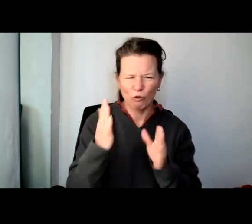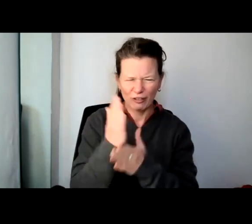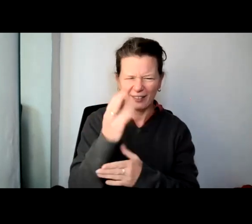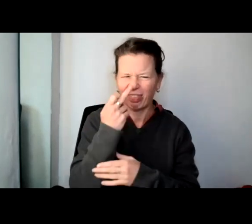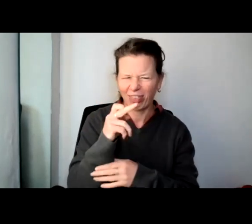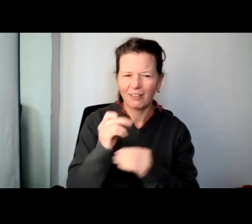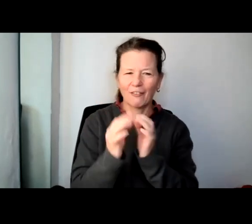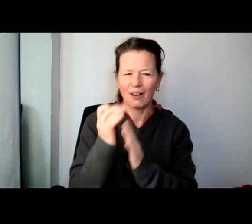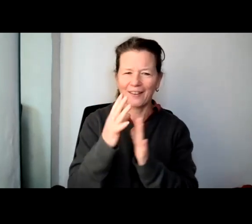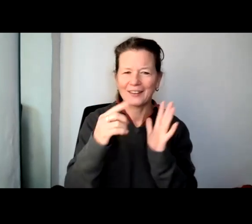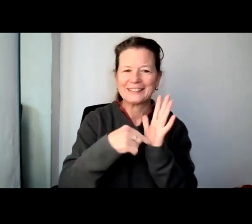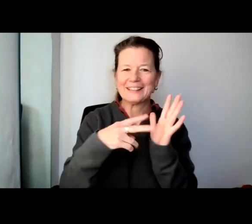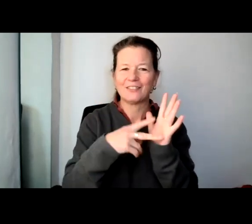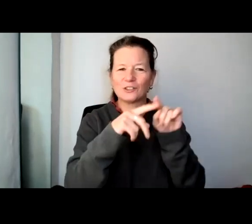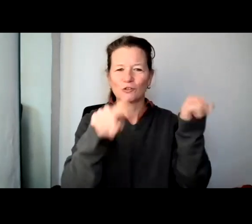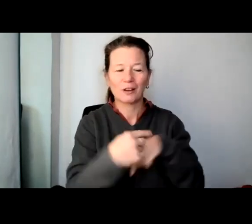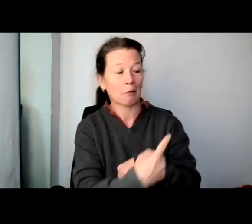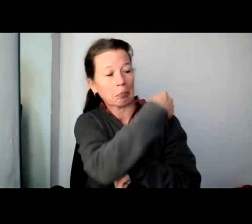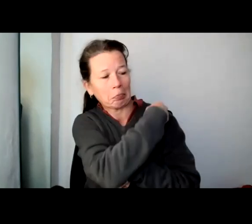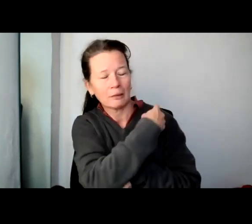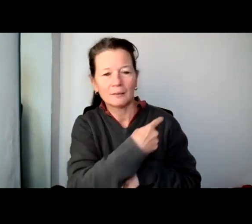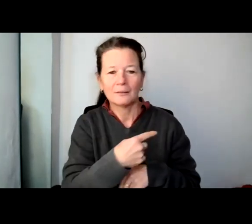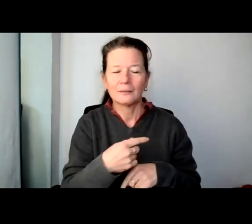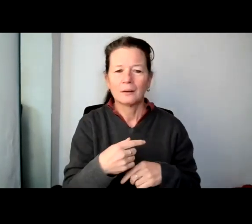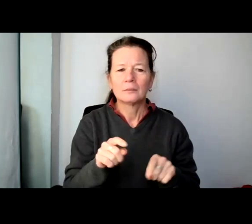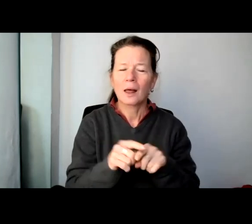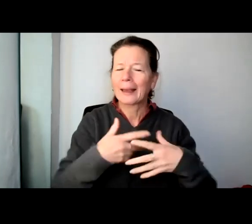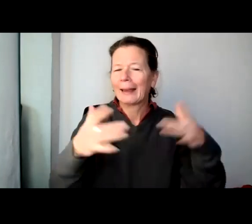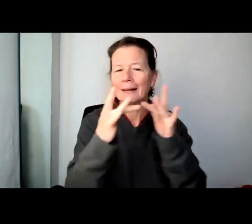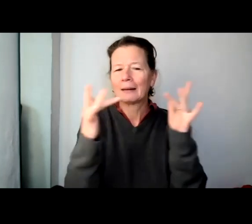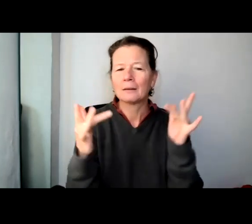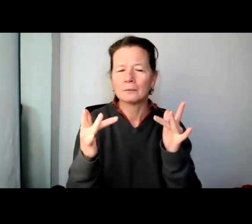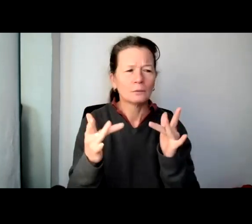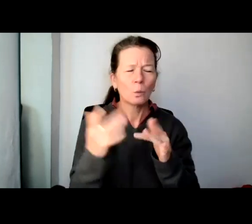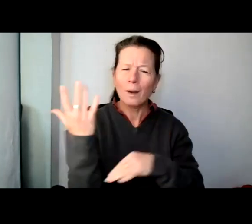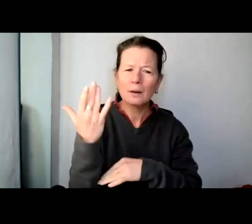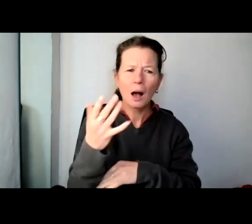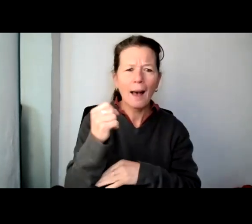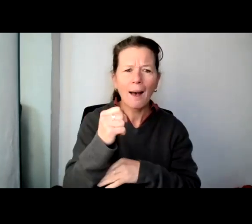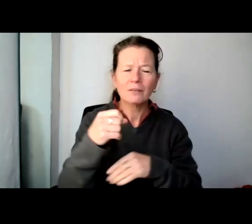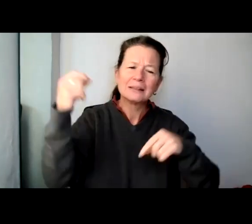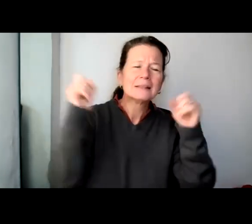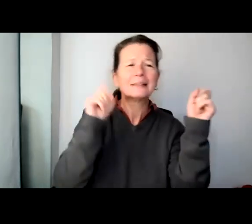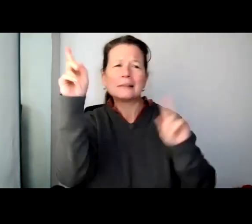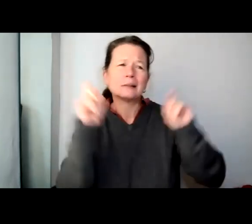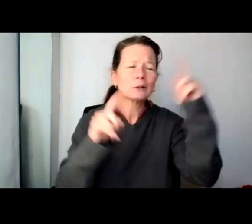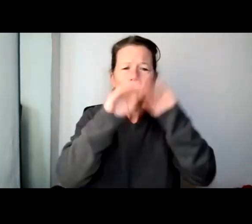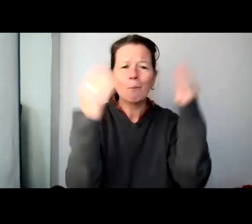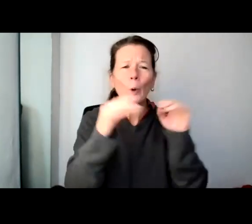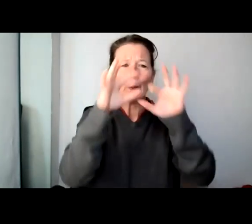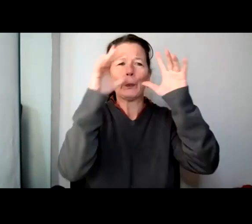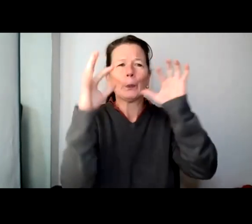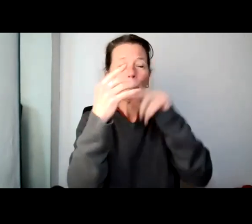on my television. And like every good webinar, I've got a disco glitter ball rolling in the background. I've